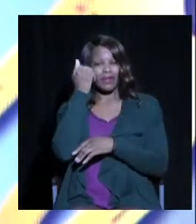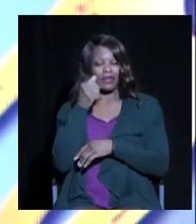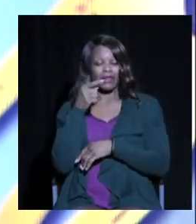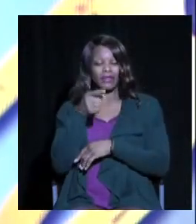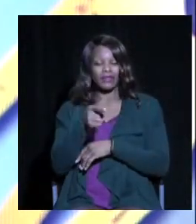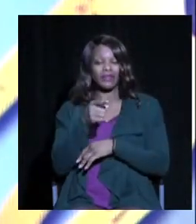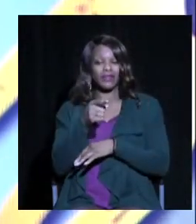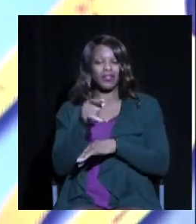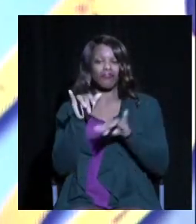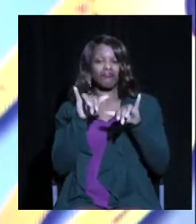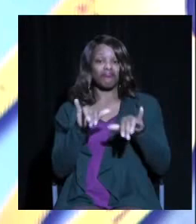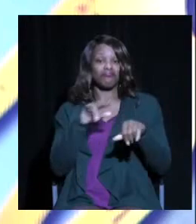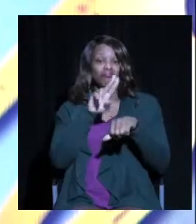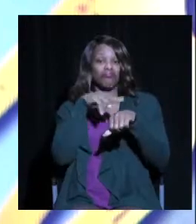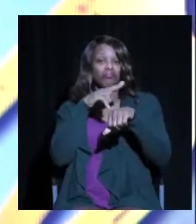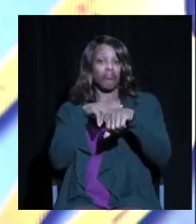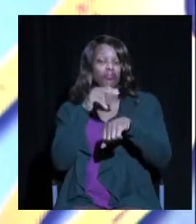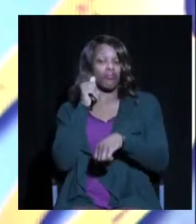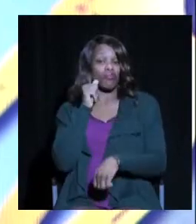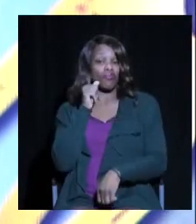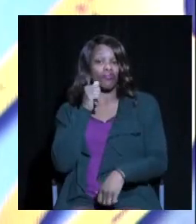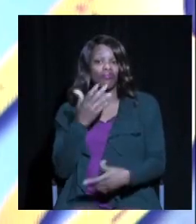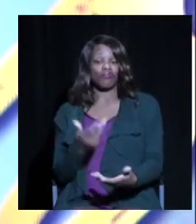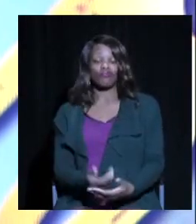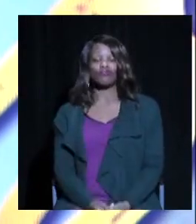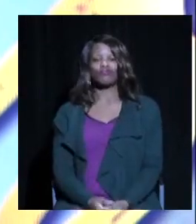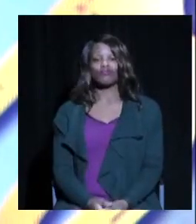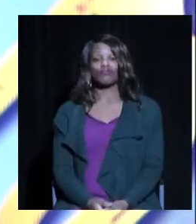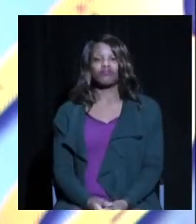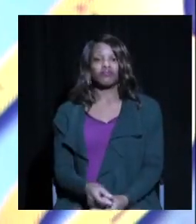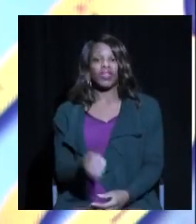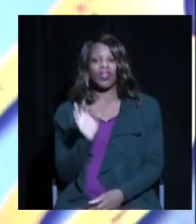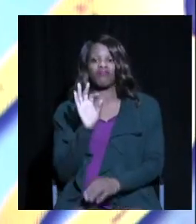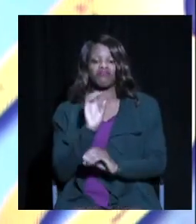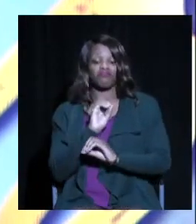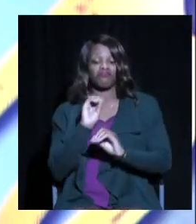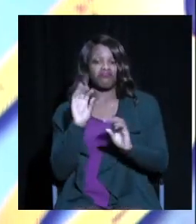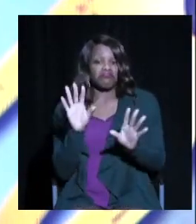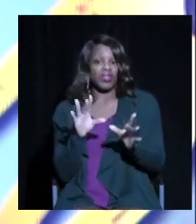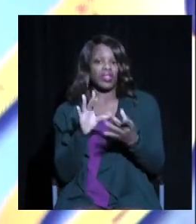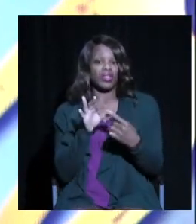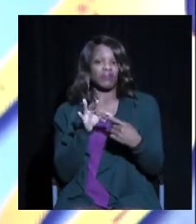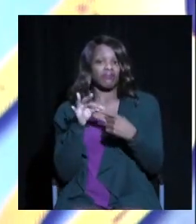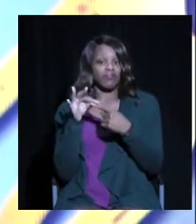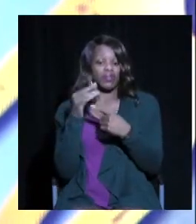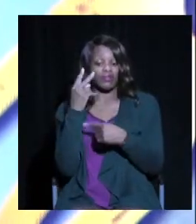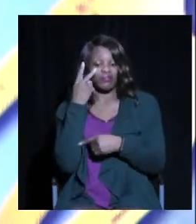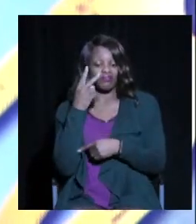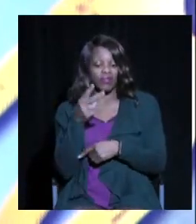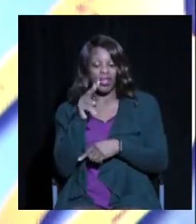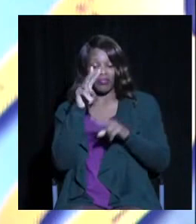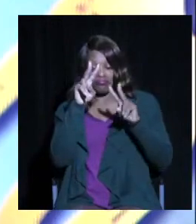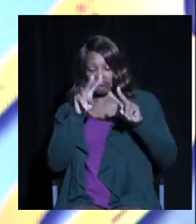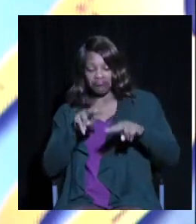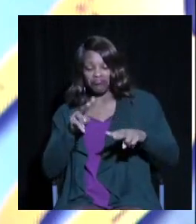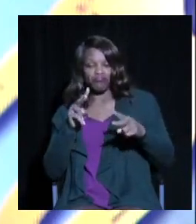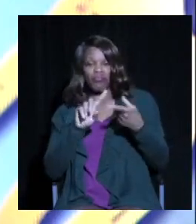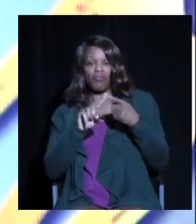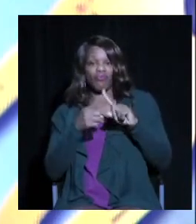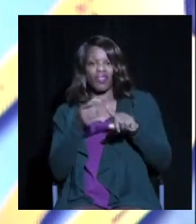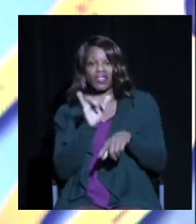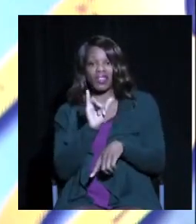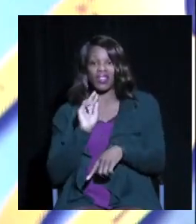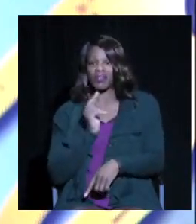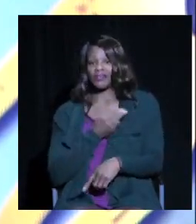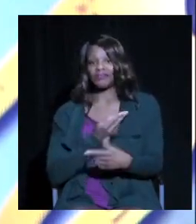a regular young lady. There was nothing extraordinary about her to the human eye. She had friends like we do,